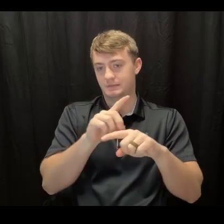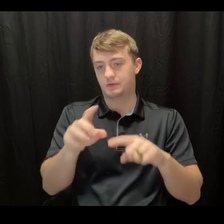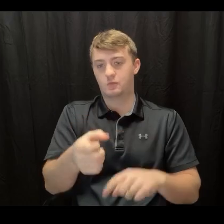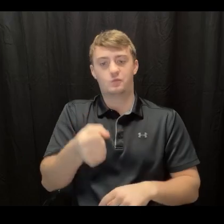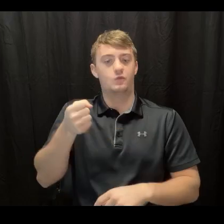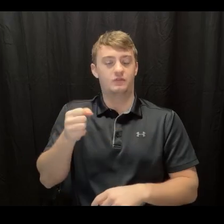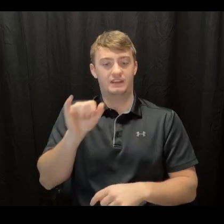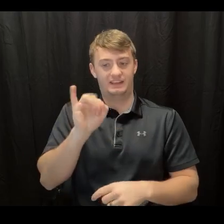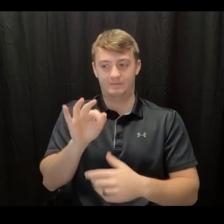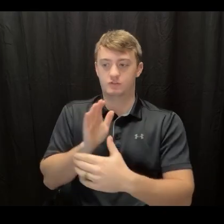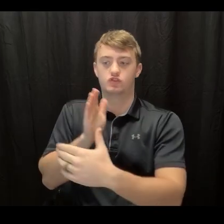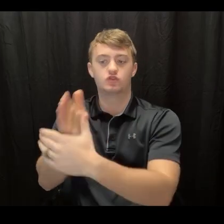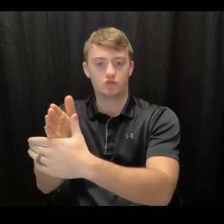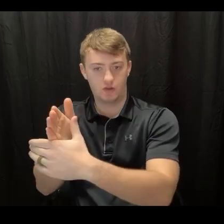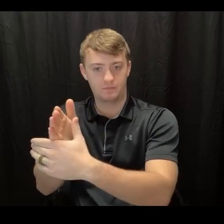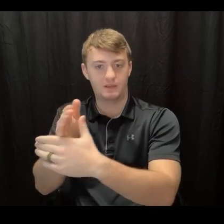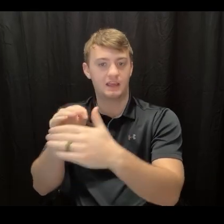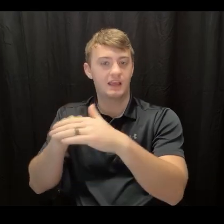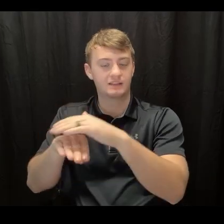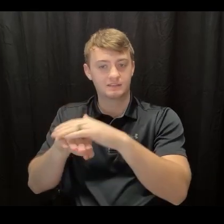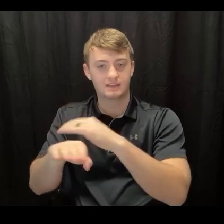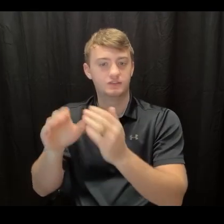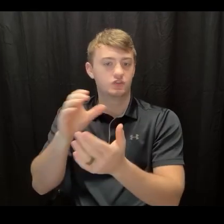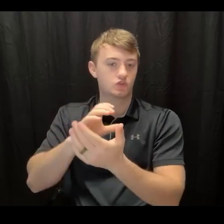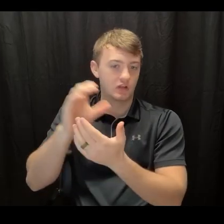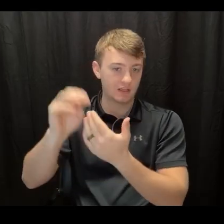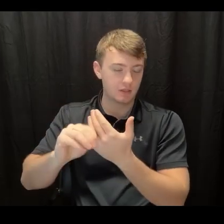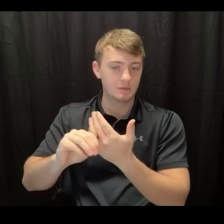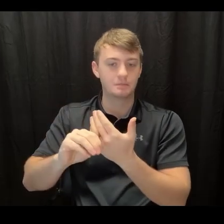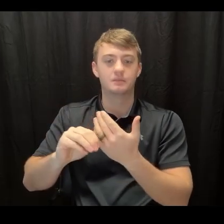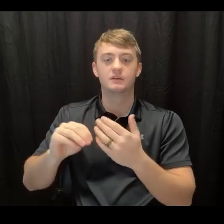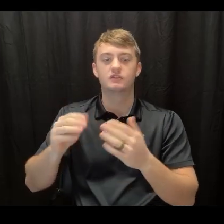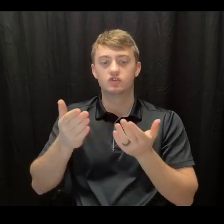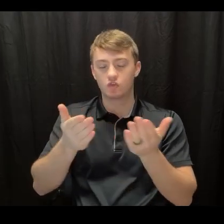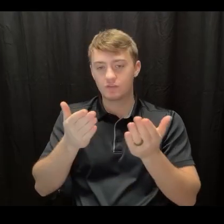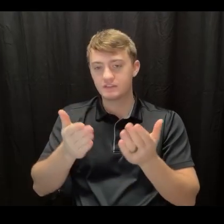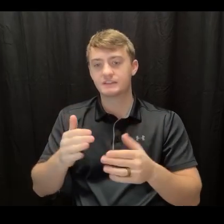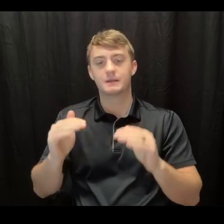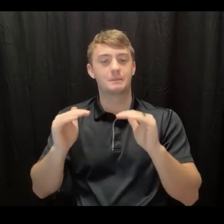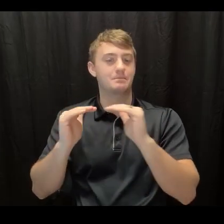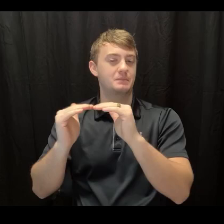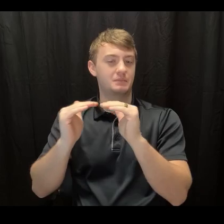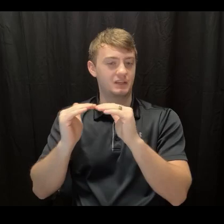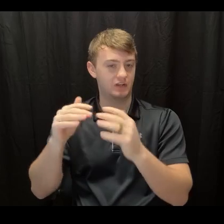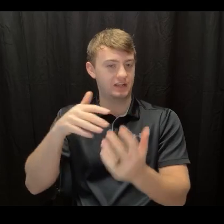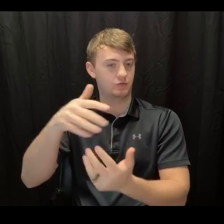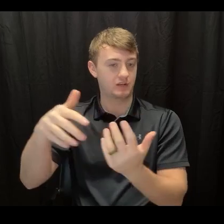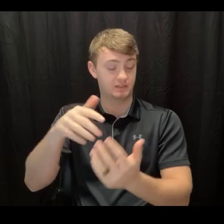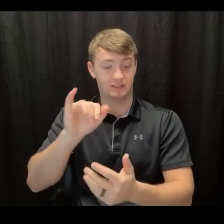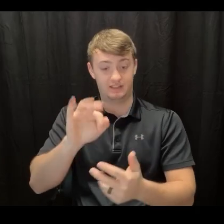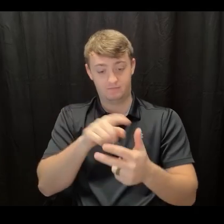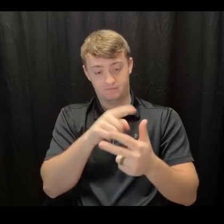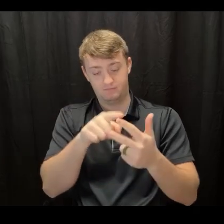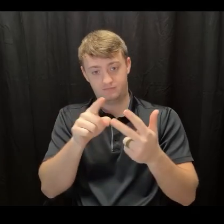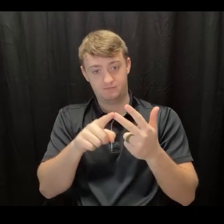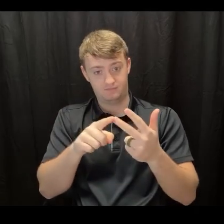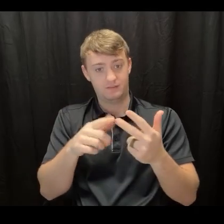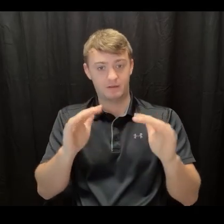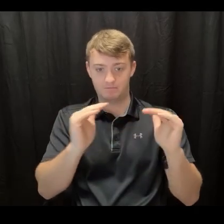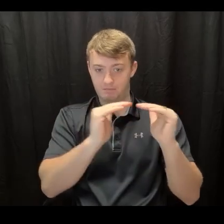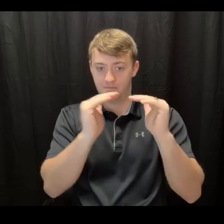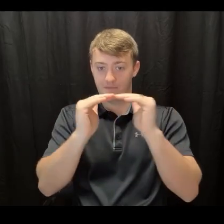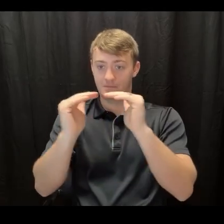removals if they disrupt access to the curriculum, services, or peer interaction. If all 3 conditions that you see